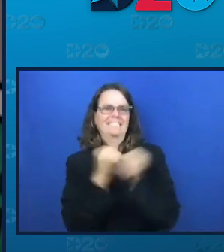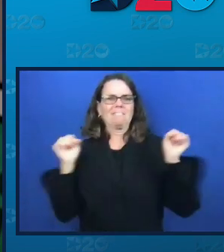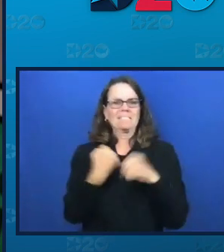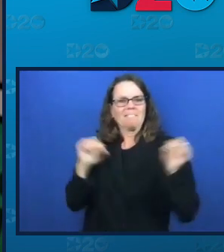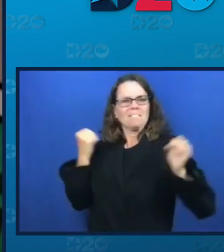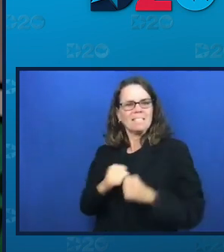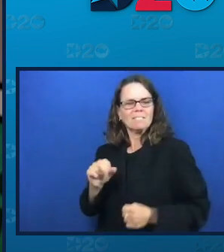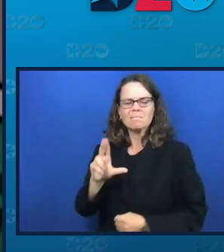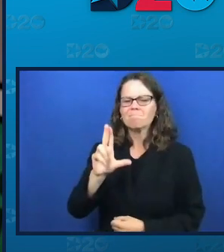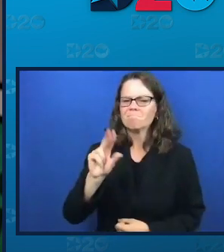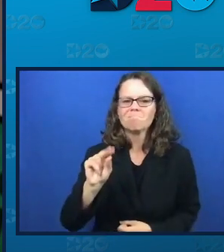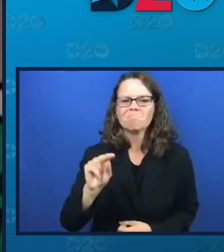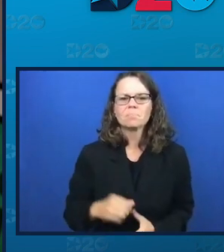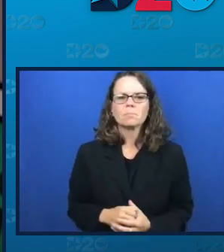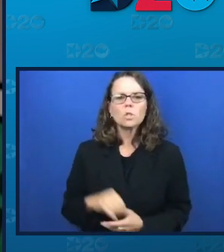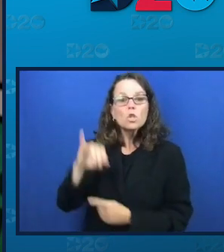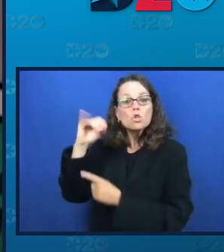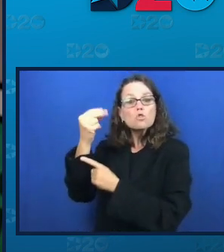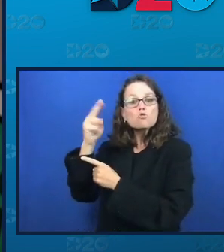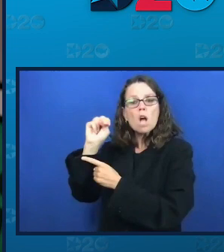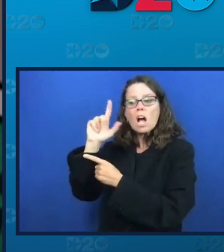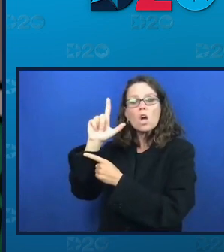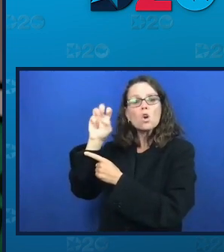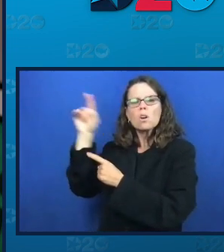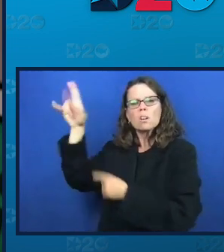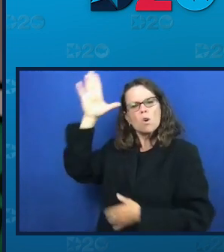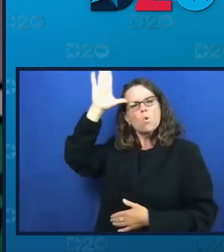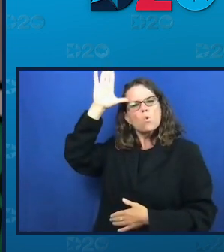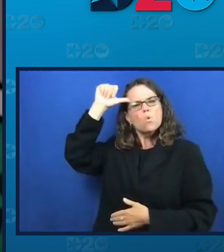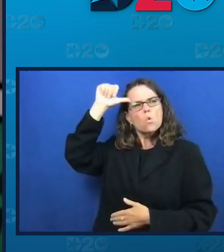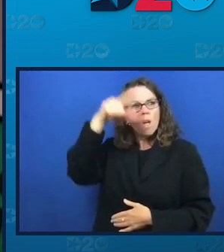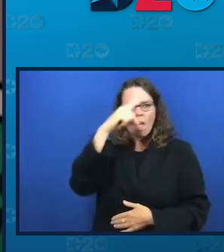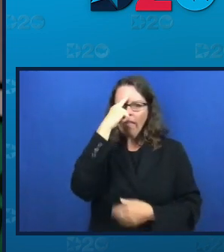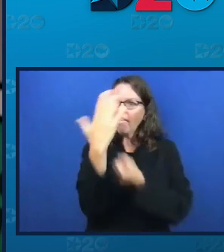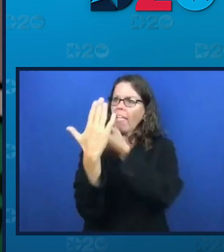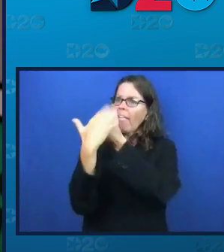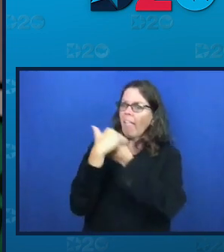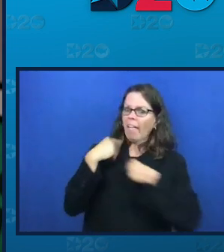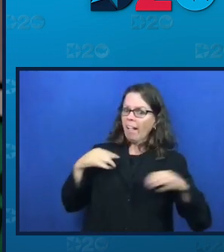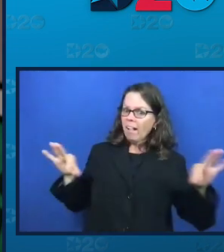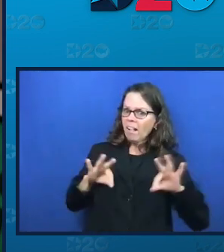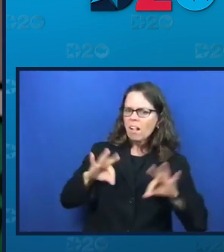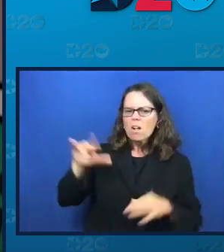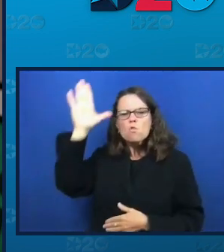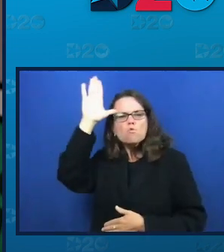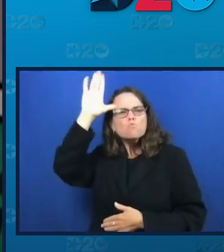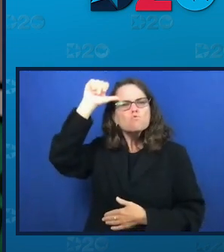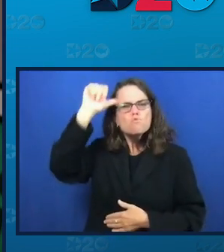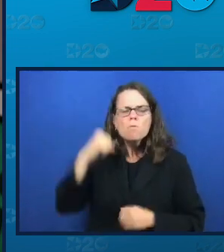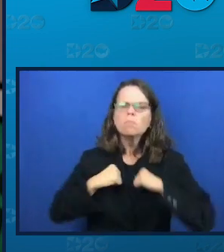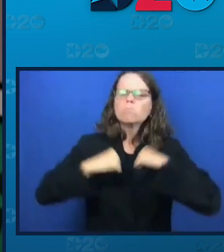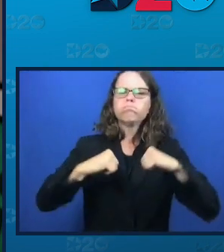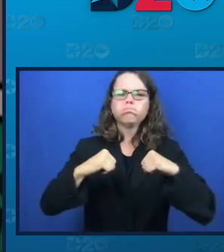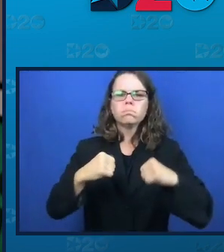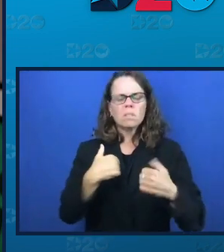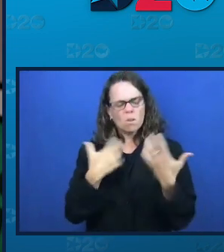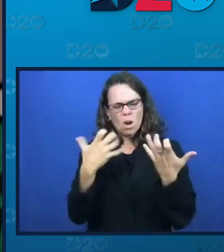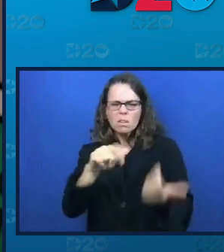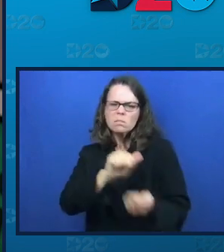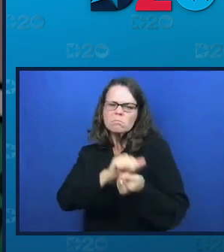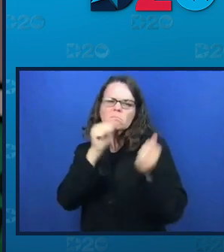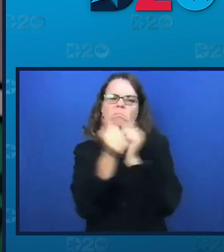cannot wait for some other time, some other place, some other